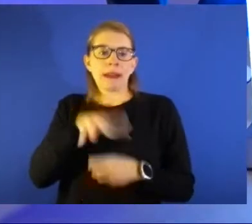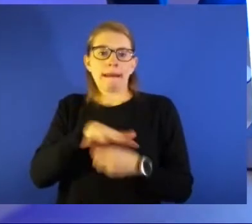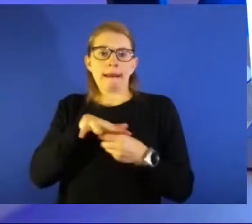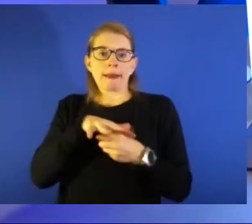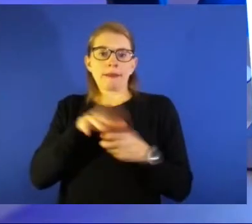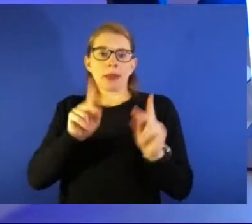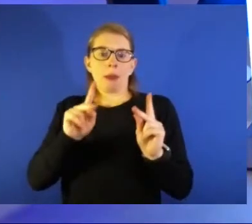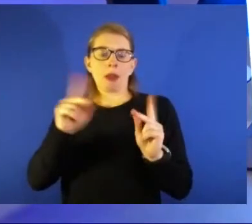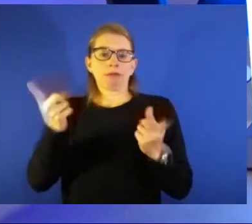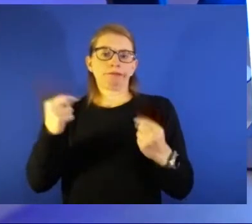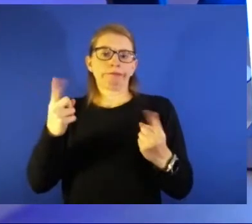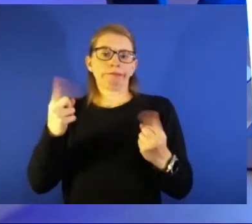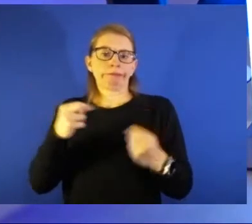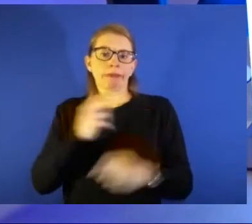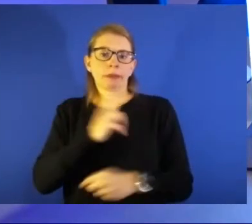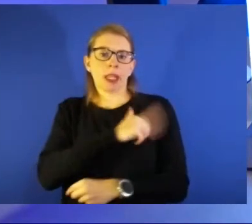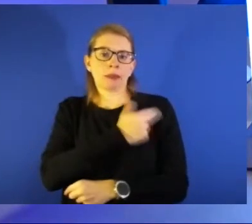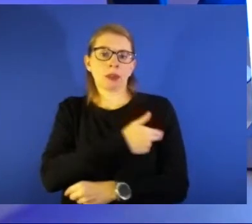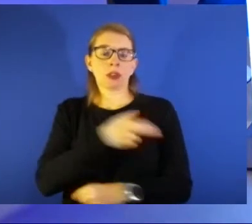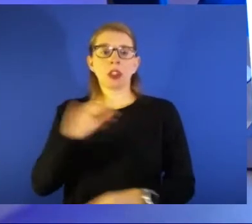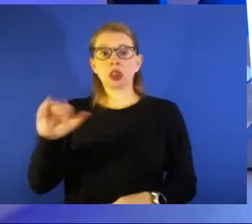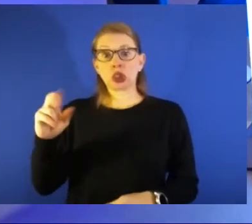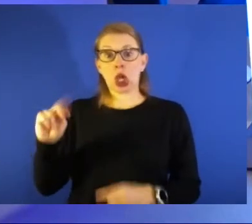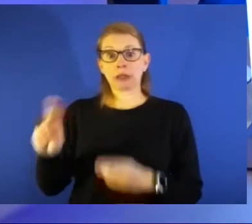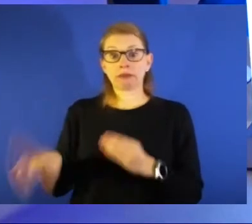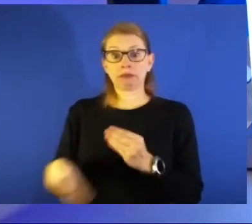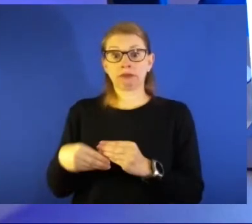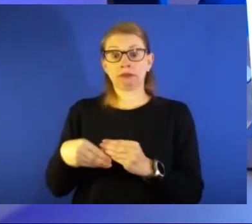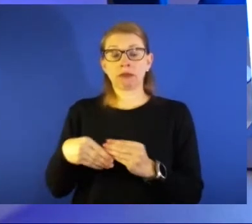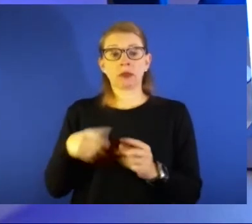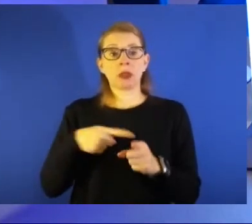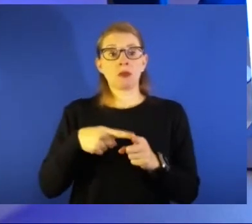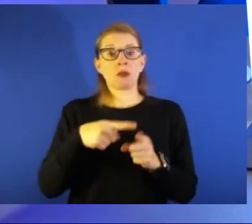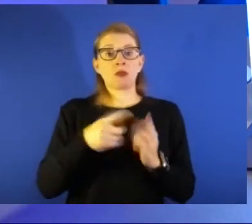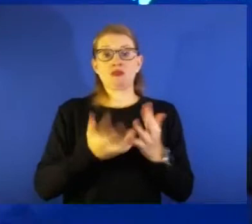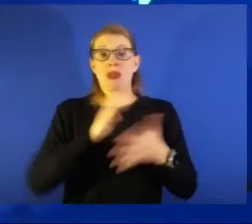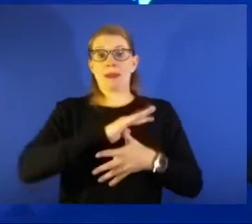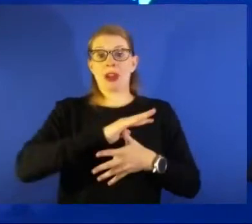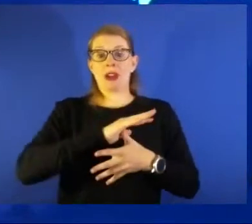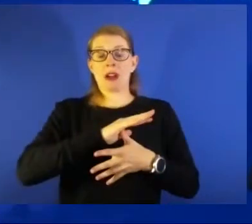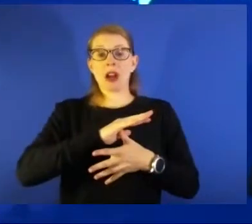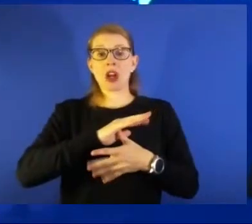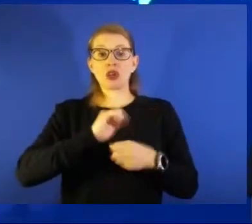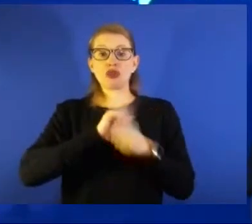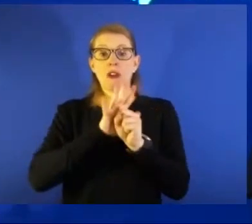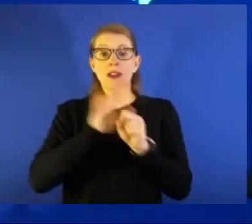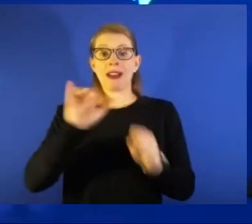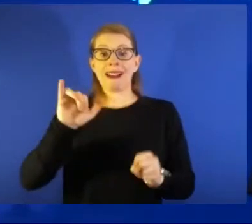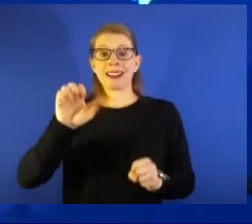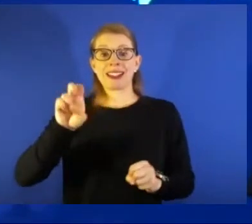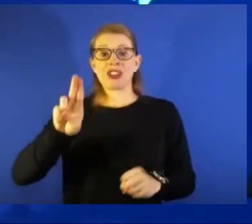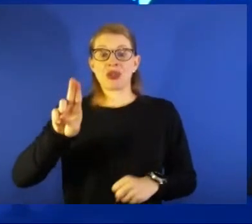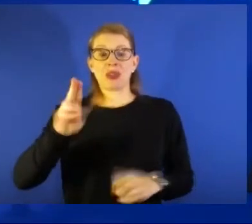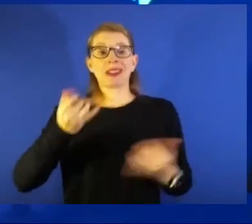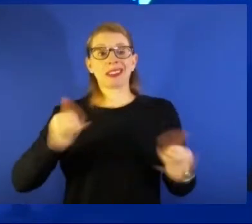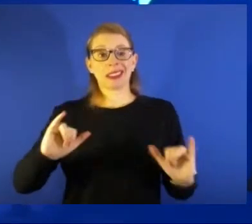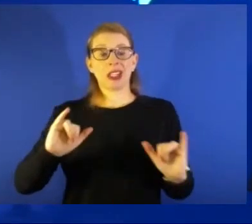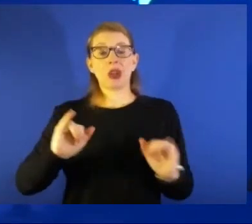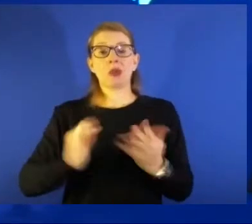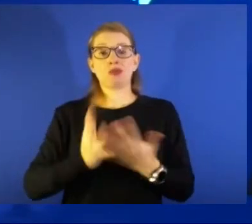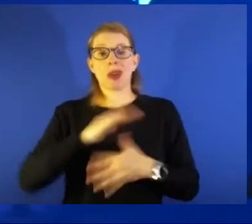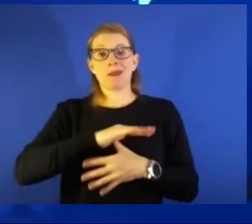John, what can you add to that? What are you seeing? Our primary ICU, our primary COVID ICU is still primary COVID